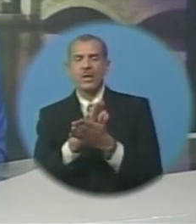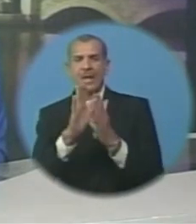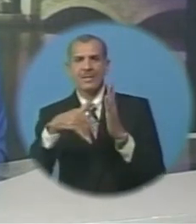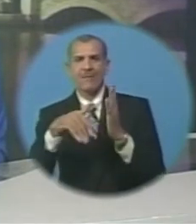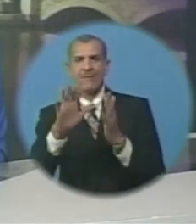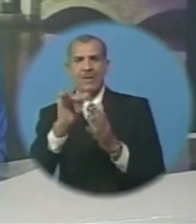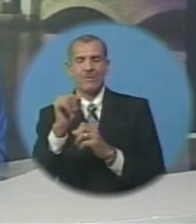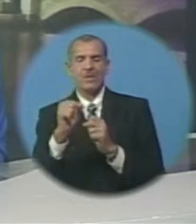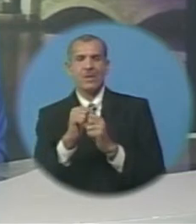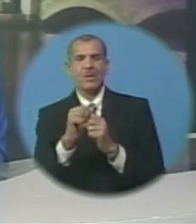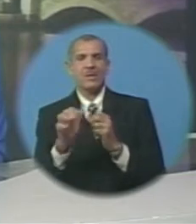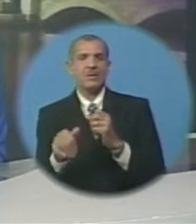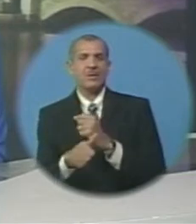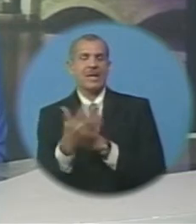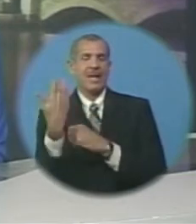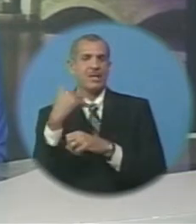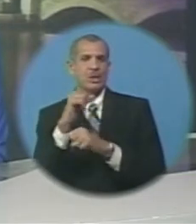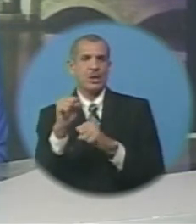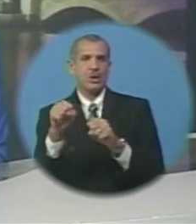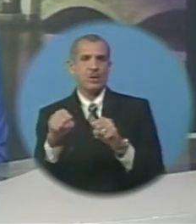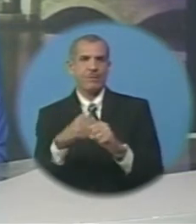were affected last year.